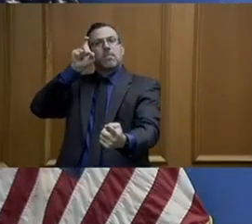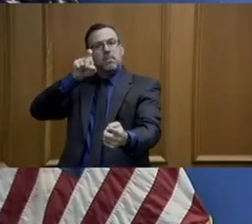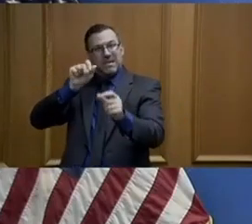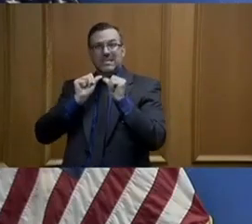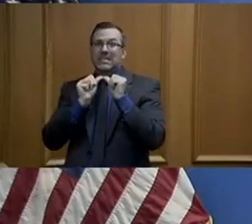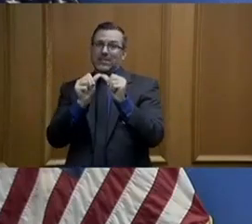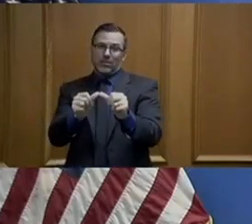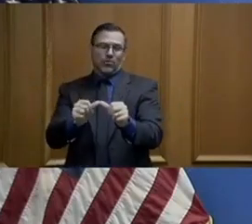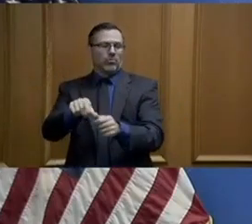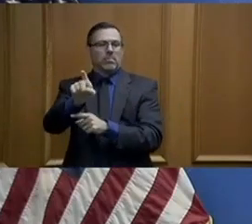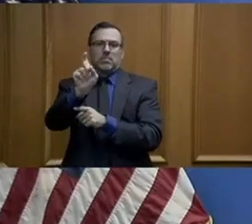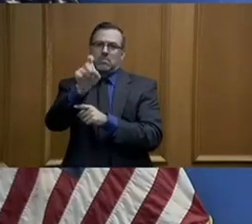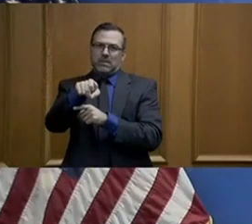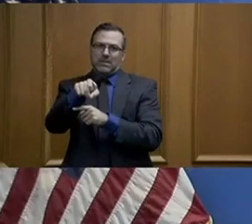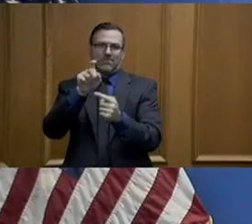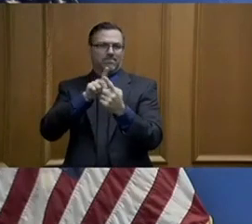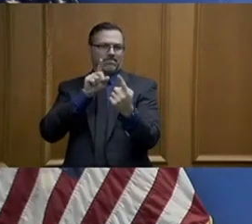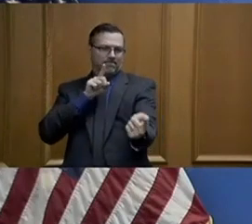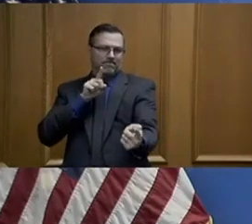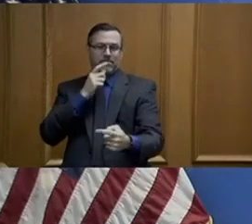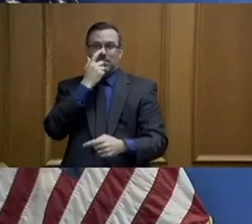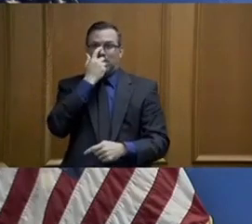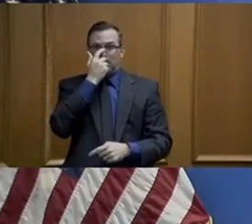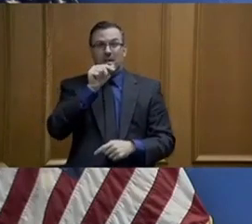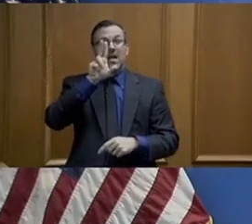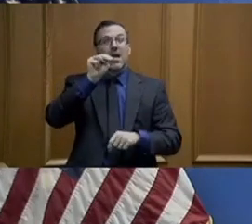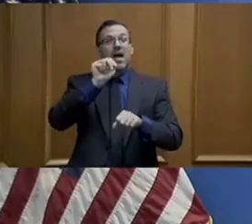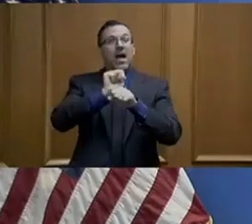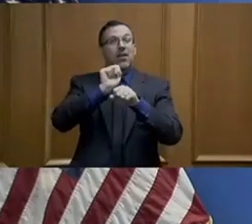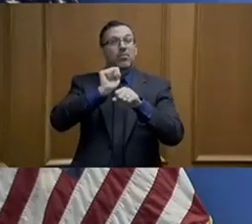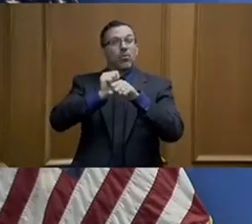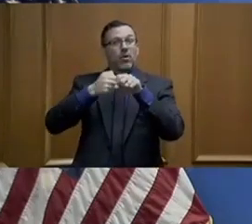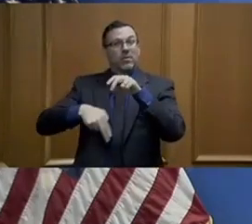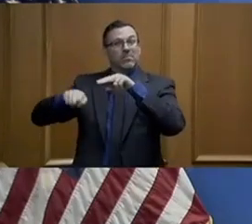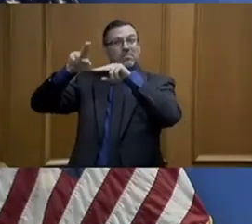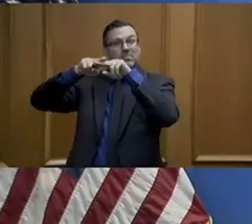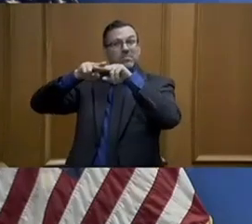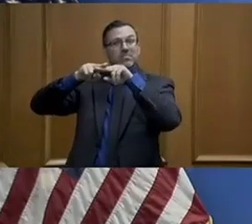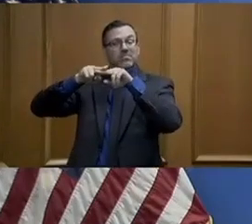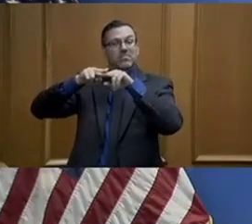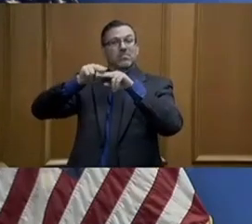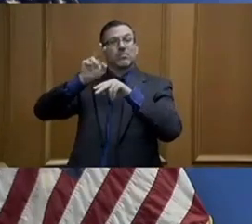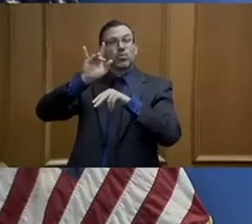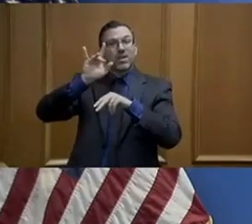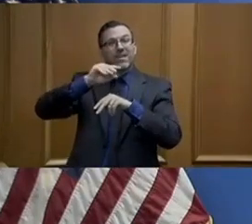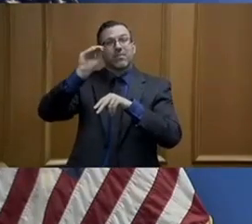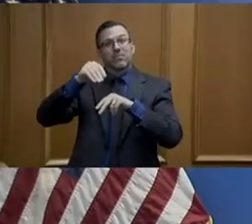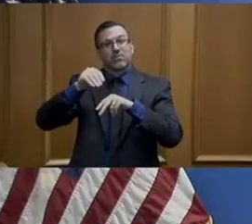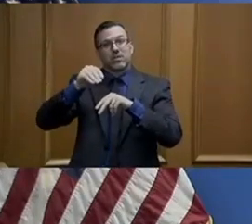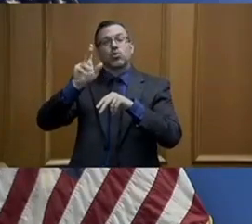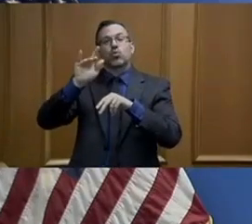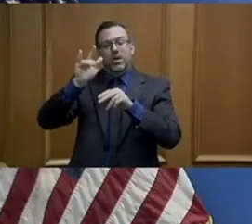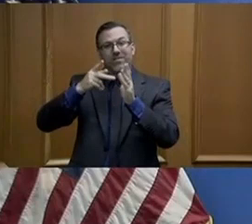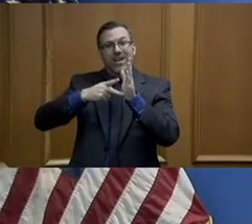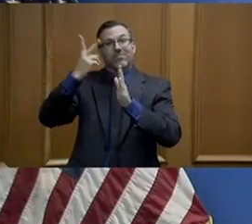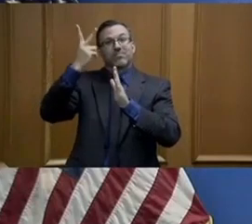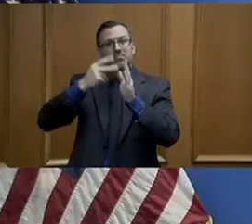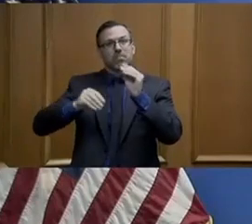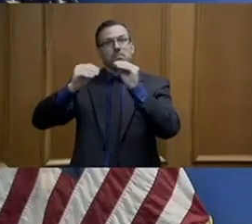foreseeable future. Unemployment claims have been 25 times their normal rate, with more than